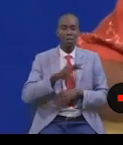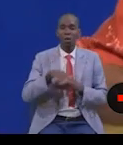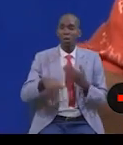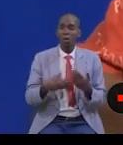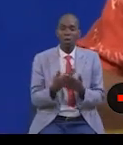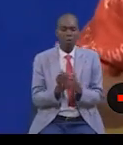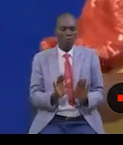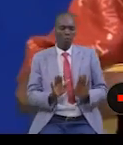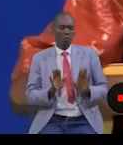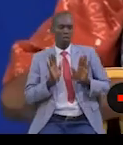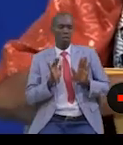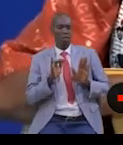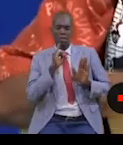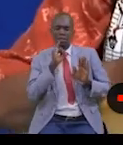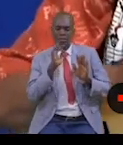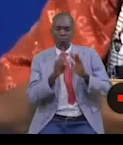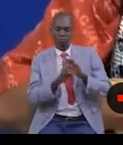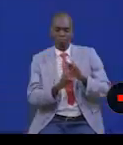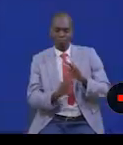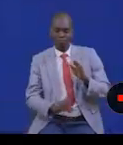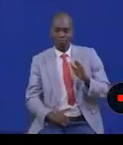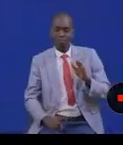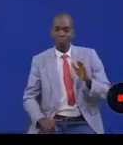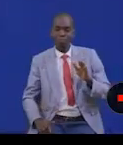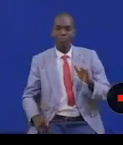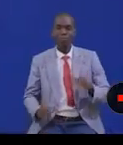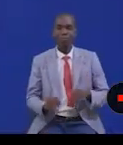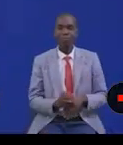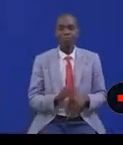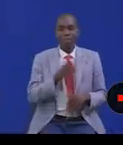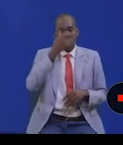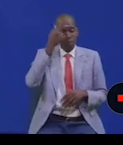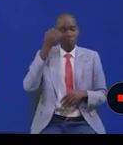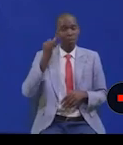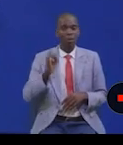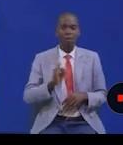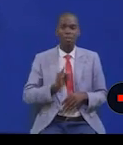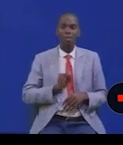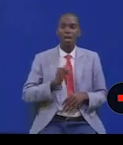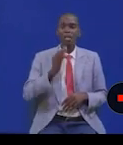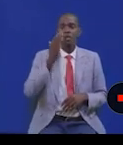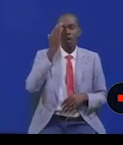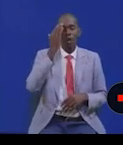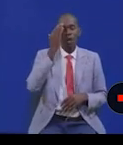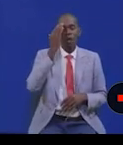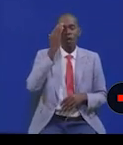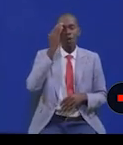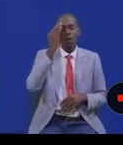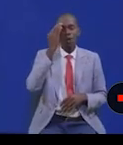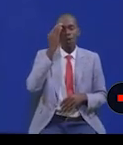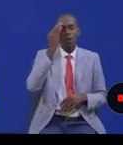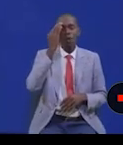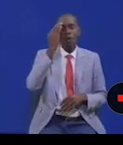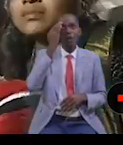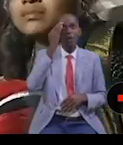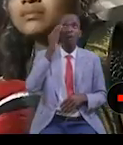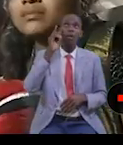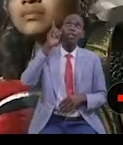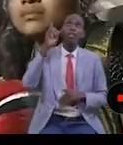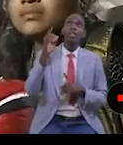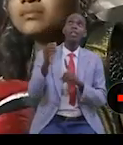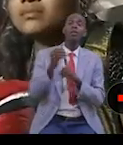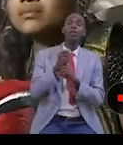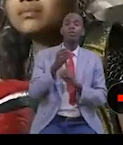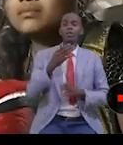lives, all fear is gone. Because I know, yes, I know,